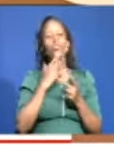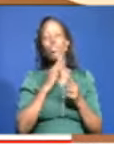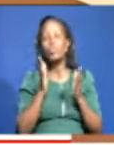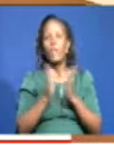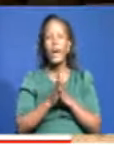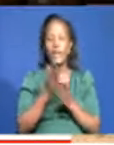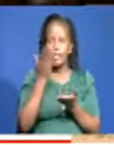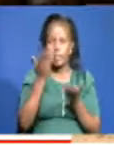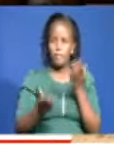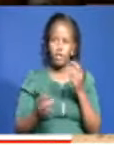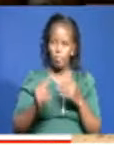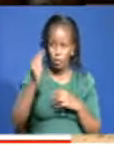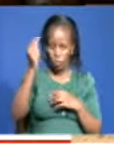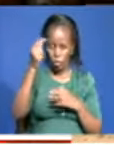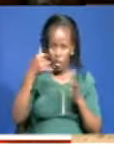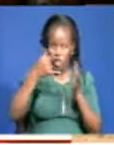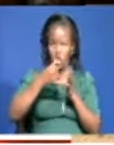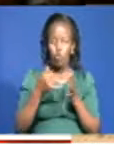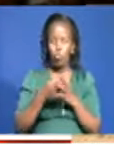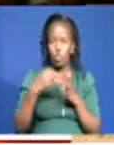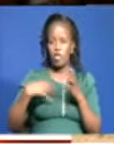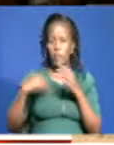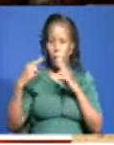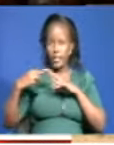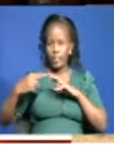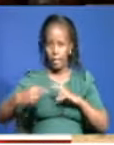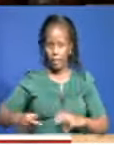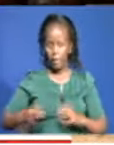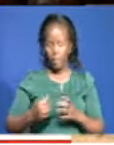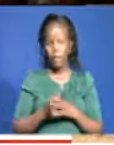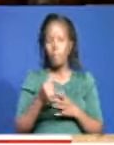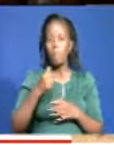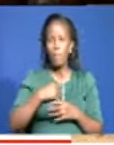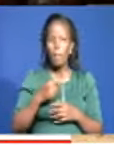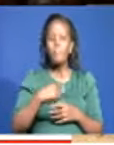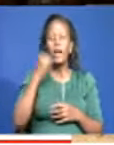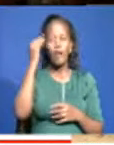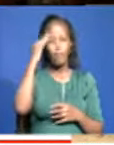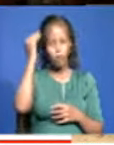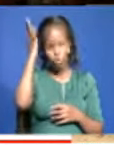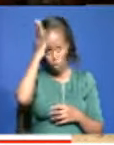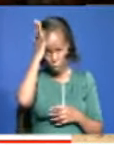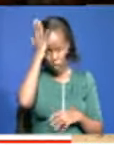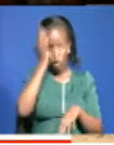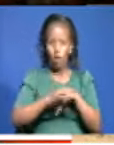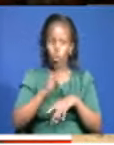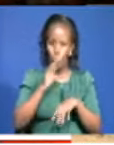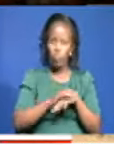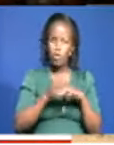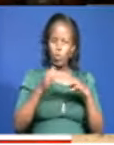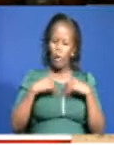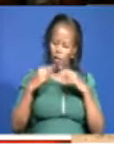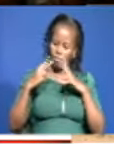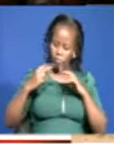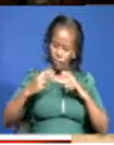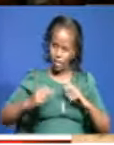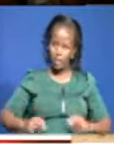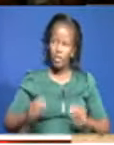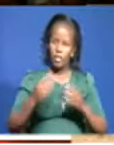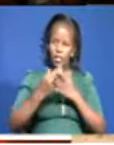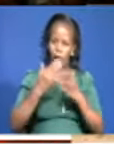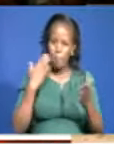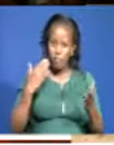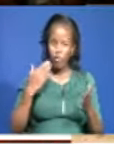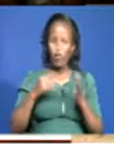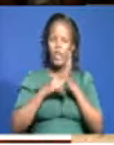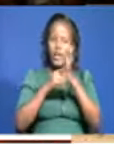breast examination. Mimi nimejifundisha ni vizuri kufanywa screening, especially kupimwa